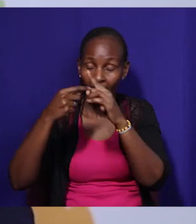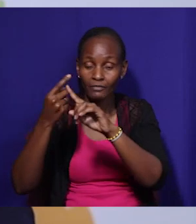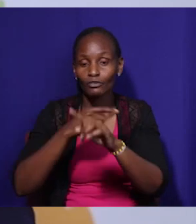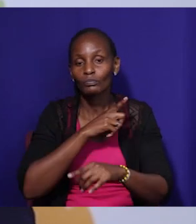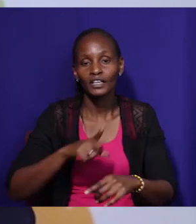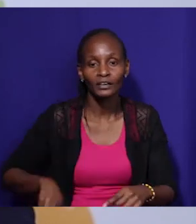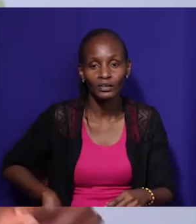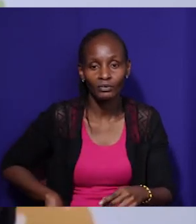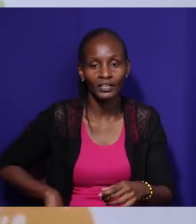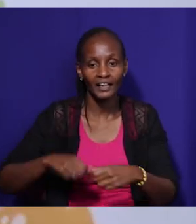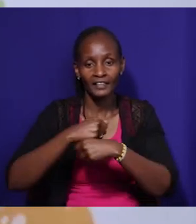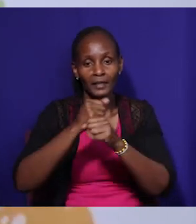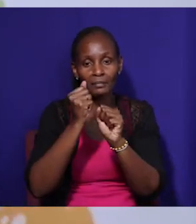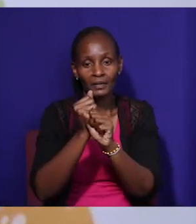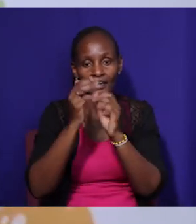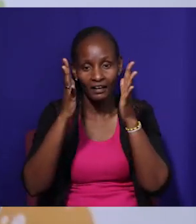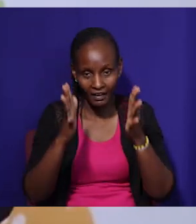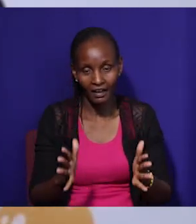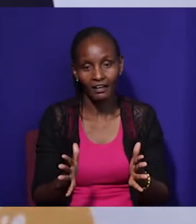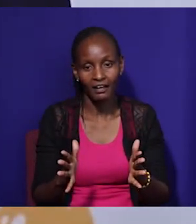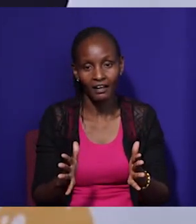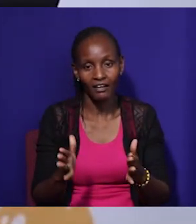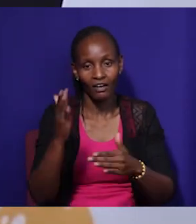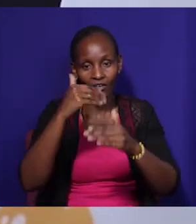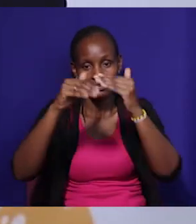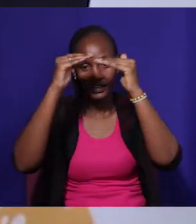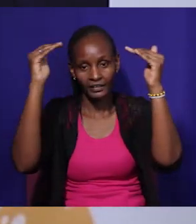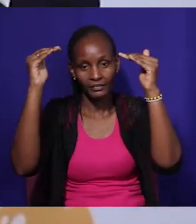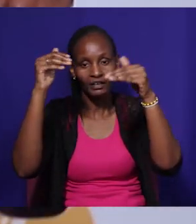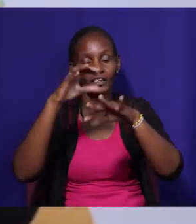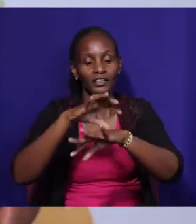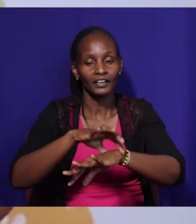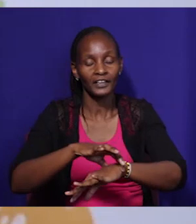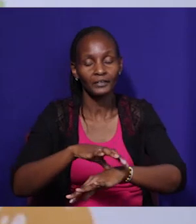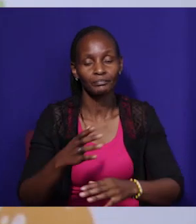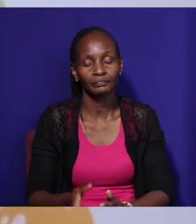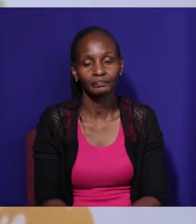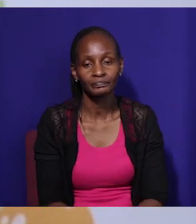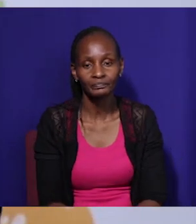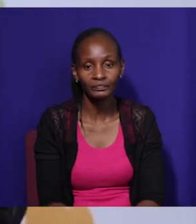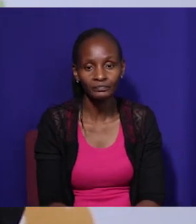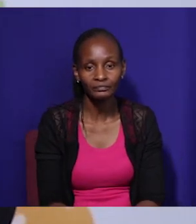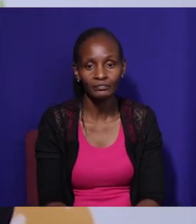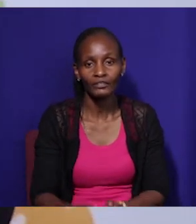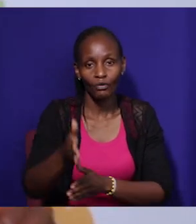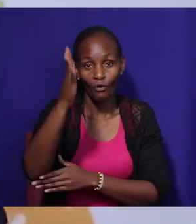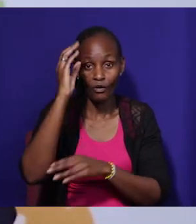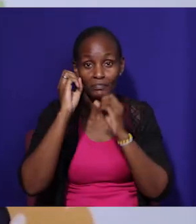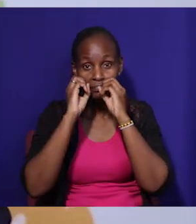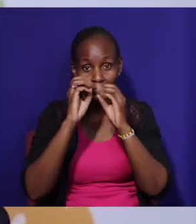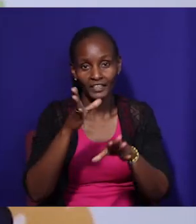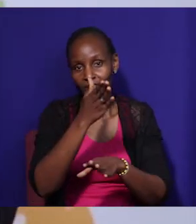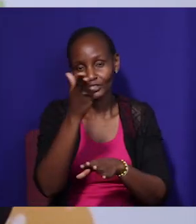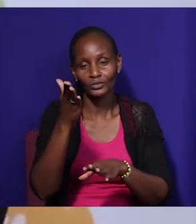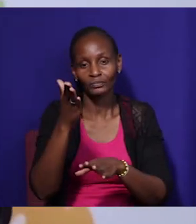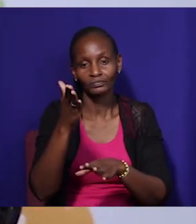Lord, the maker of heaven and earth. God bless you so